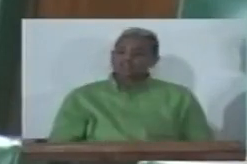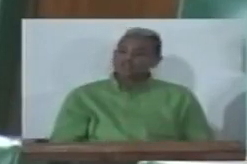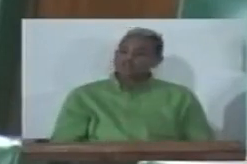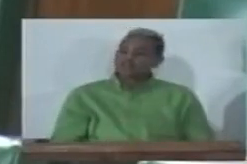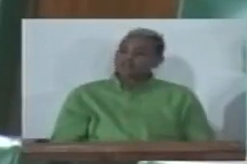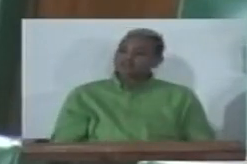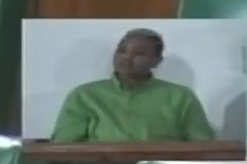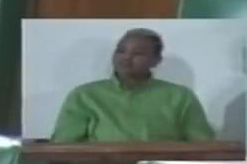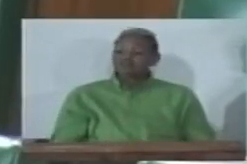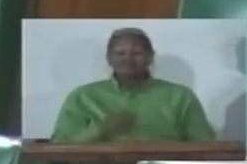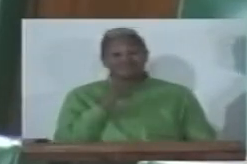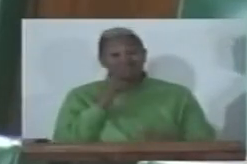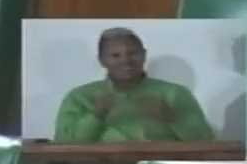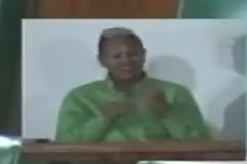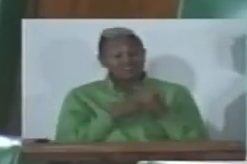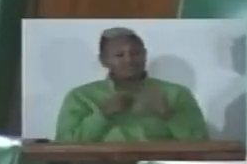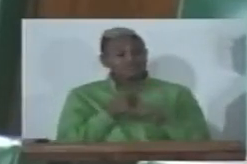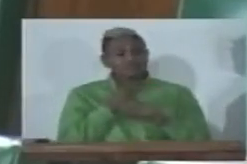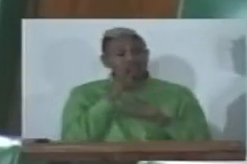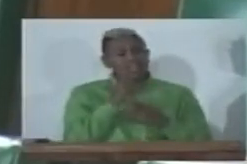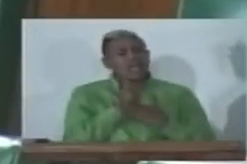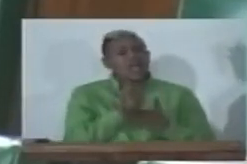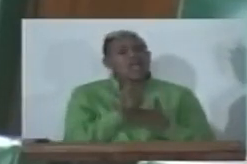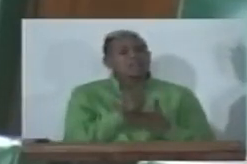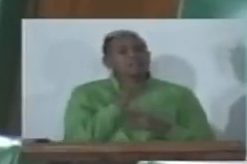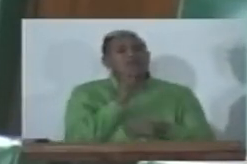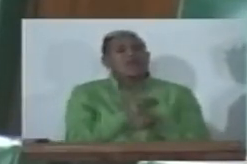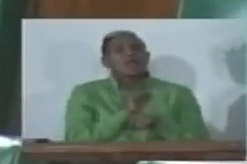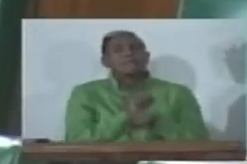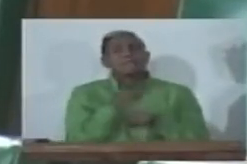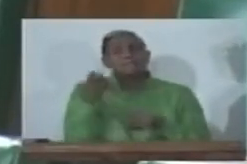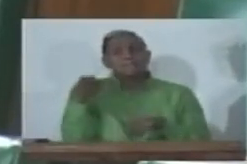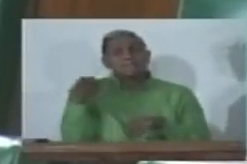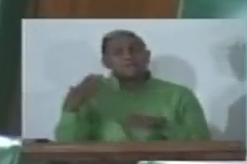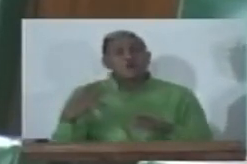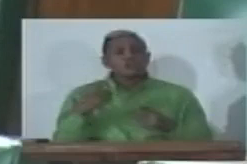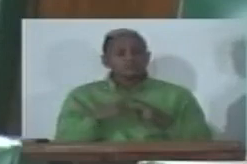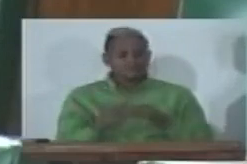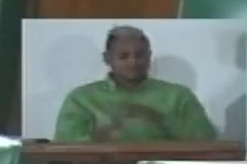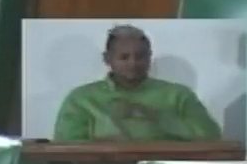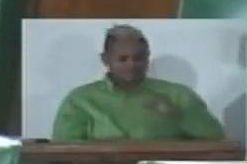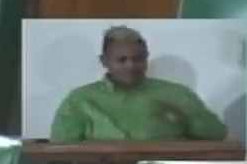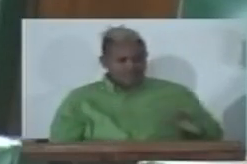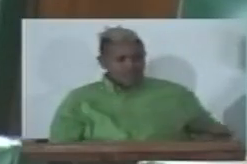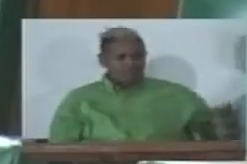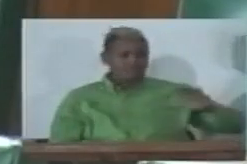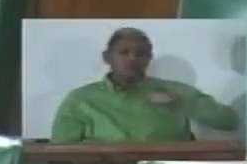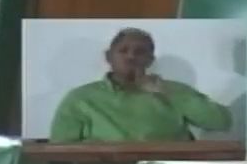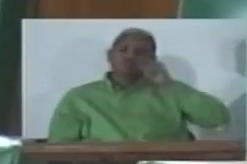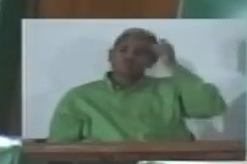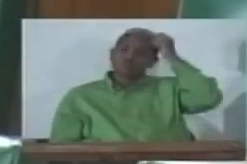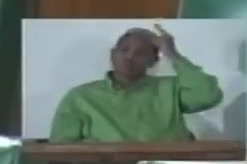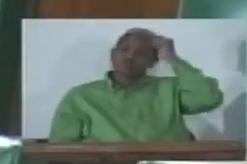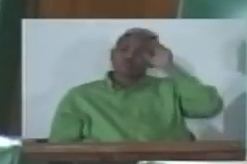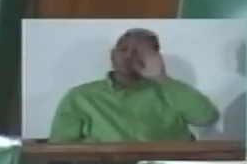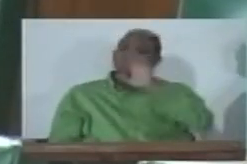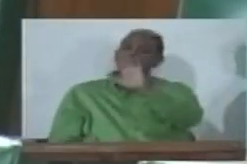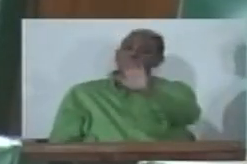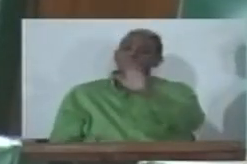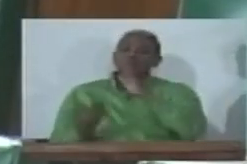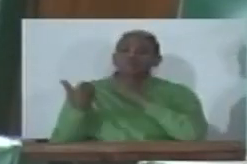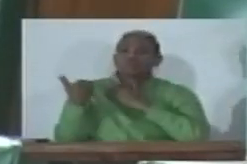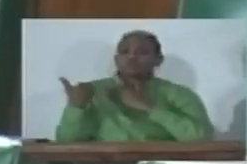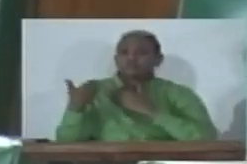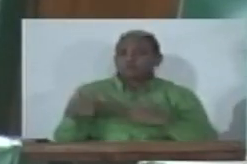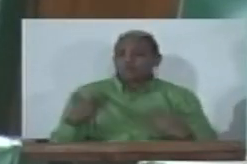It also is seeking to help employers and employees understand their